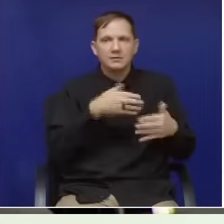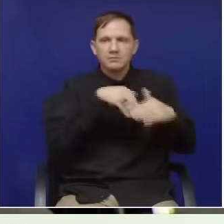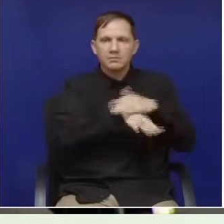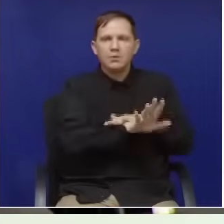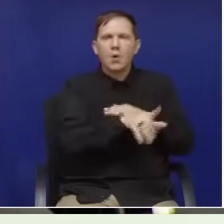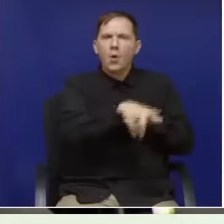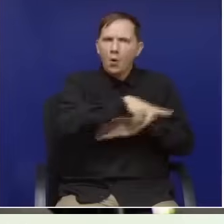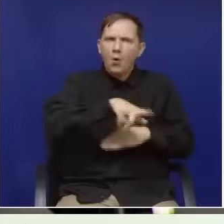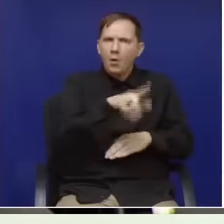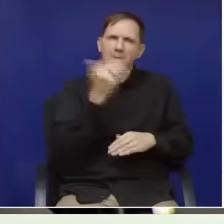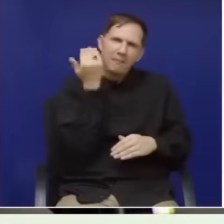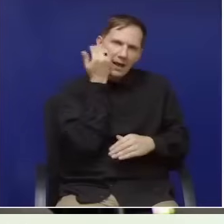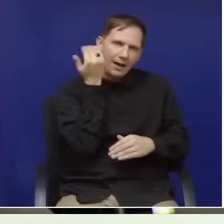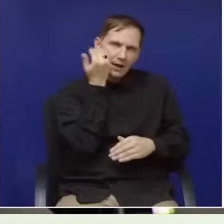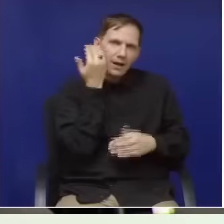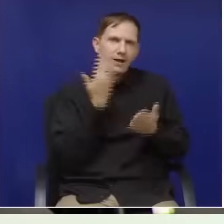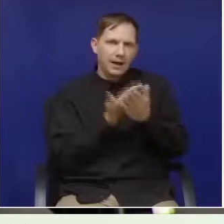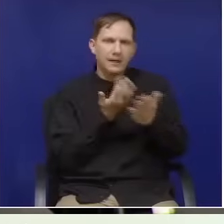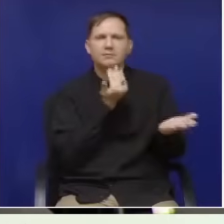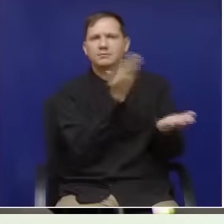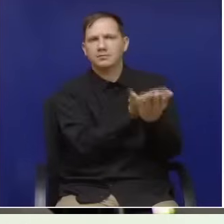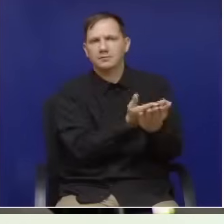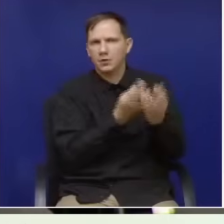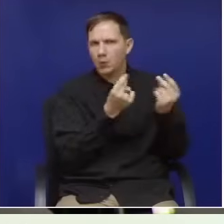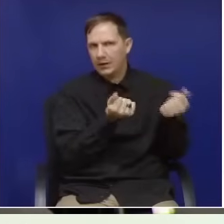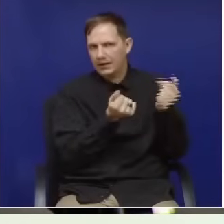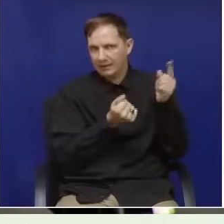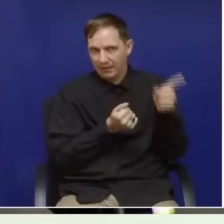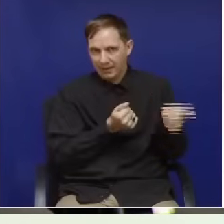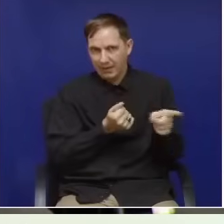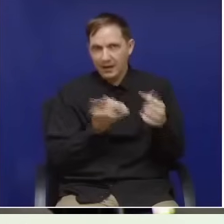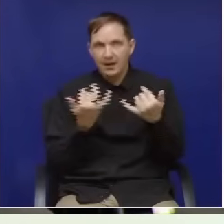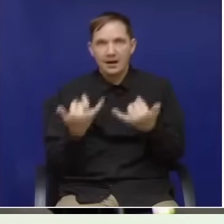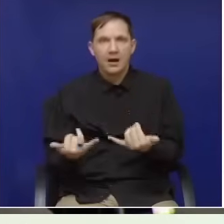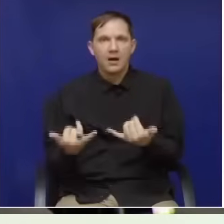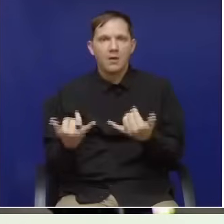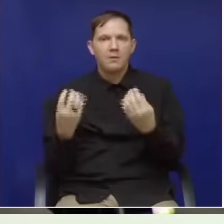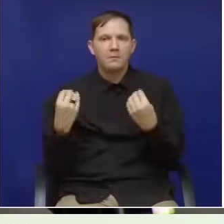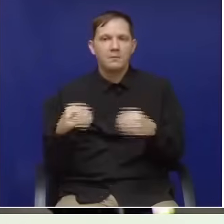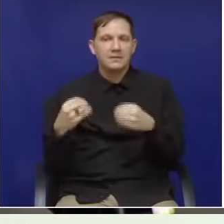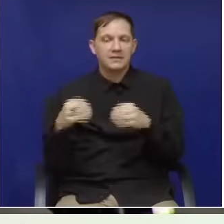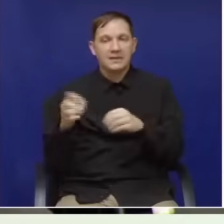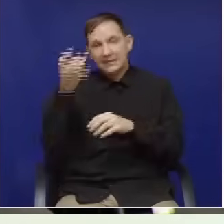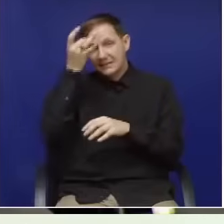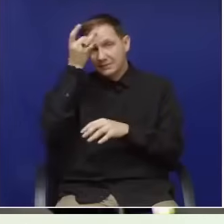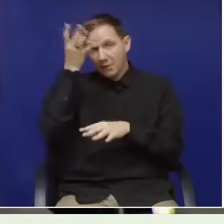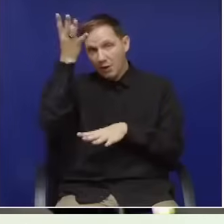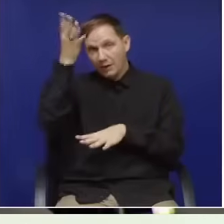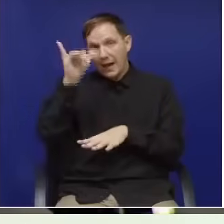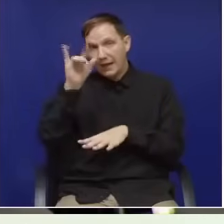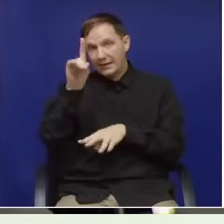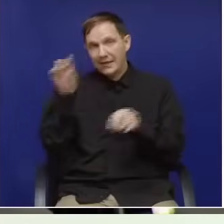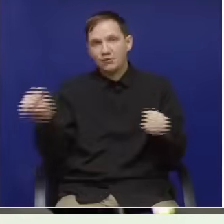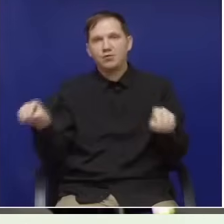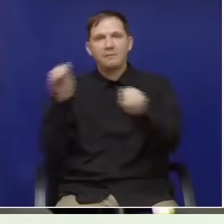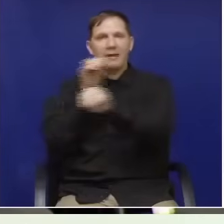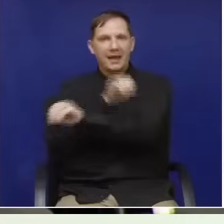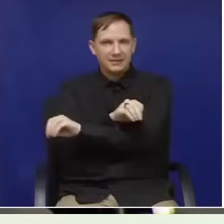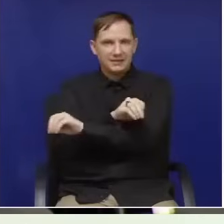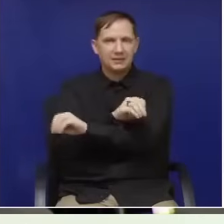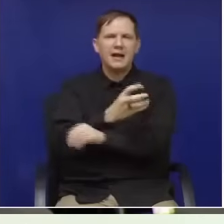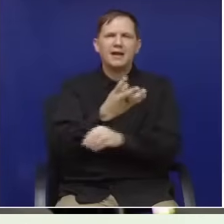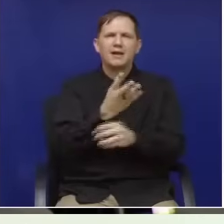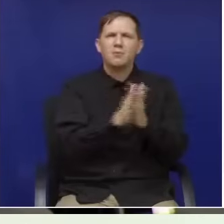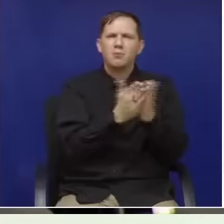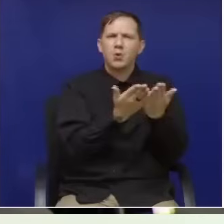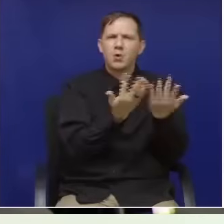local bank branch to lodge your application. At this stage, it is for smart ID replacements. If you want to replace your green ID book or